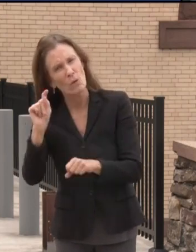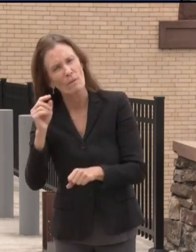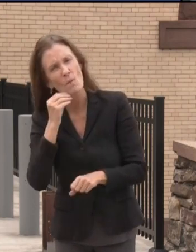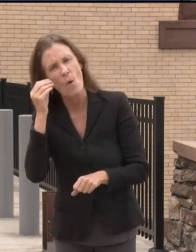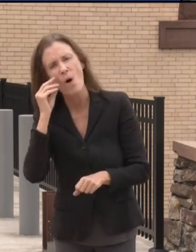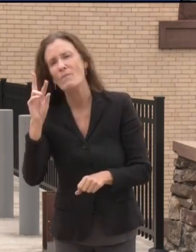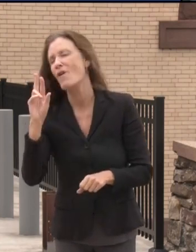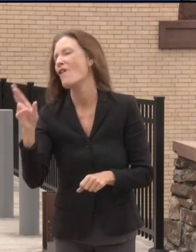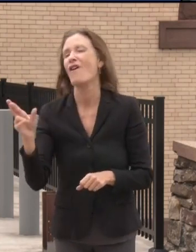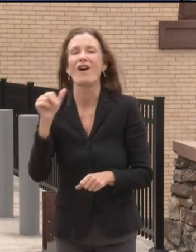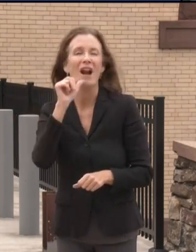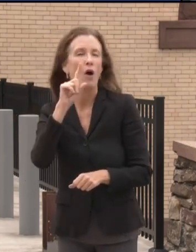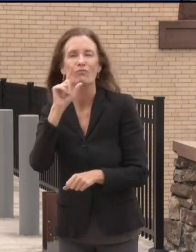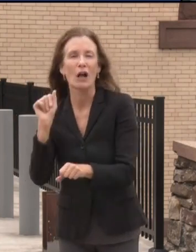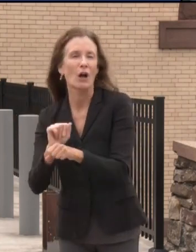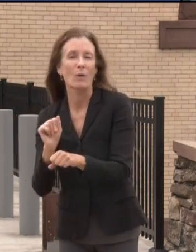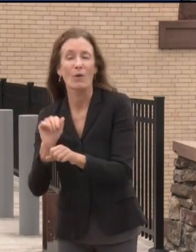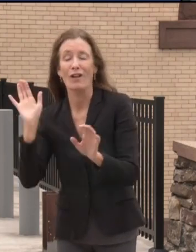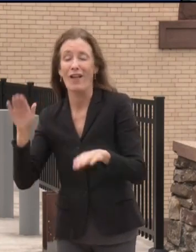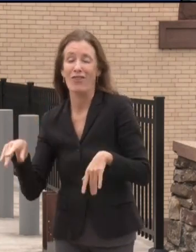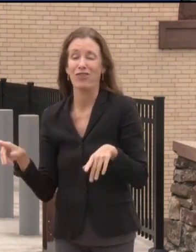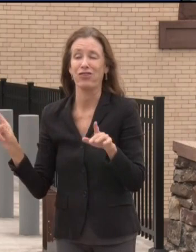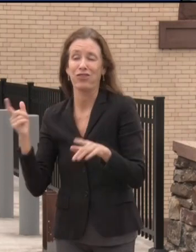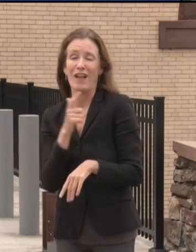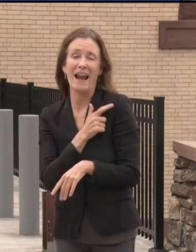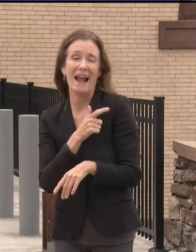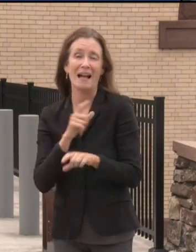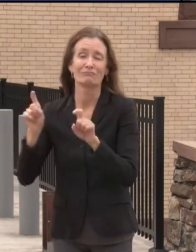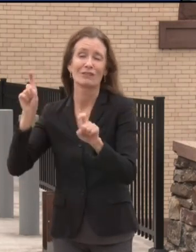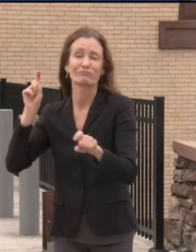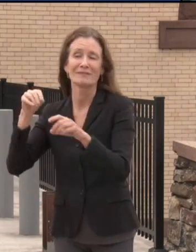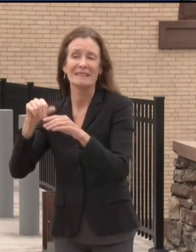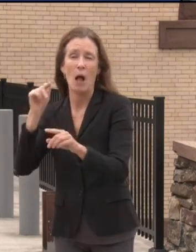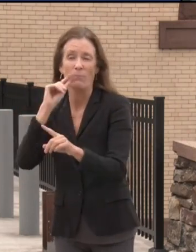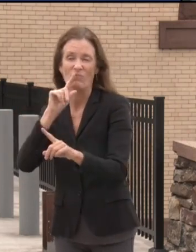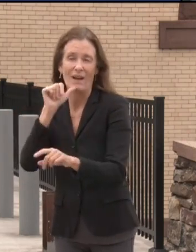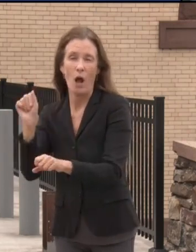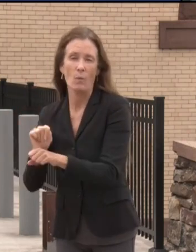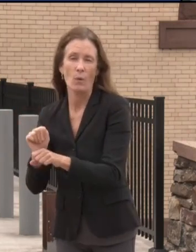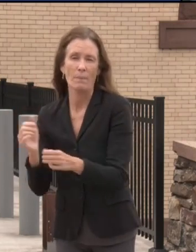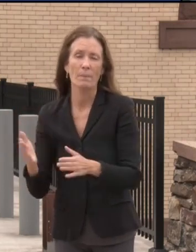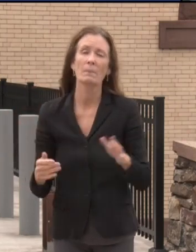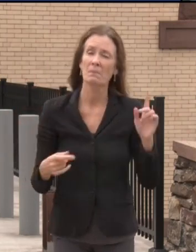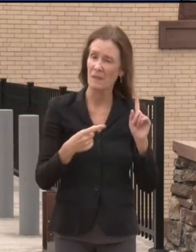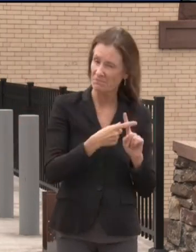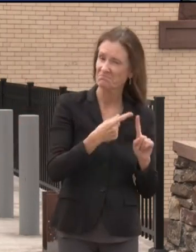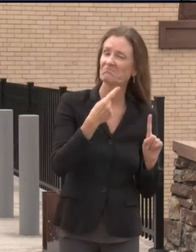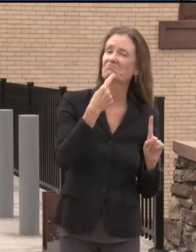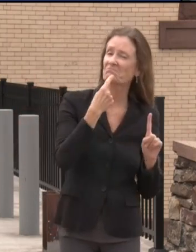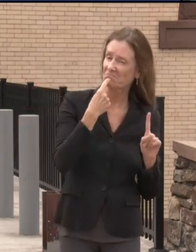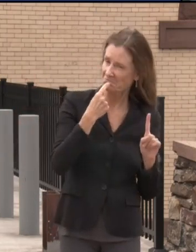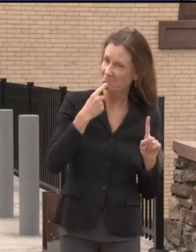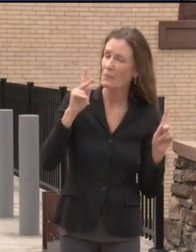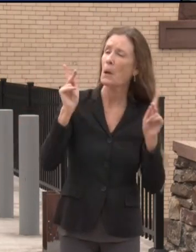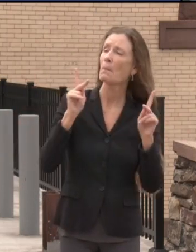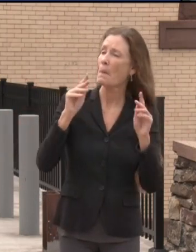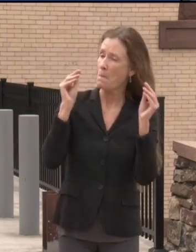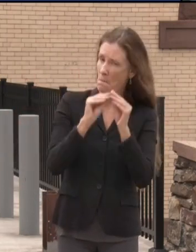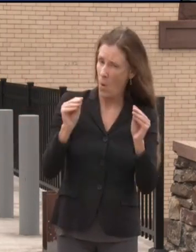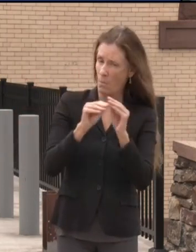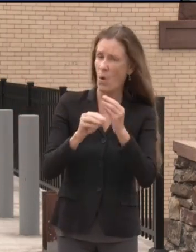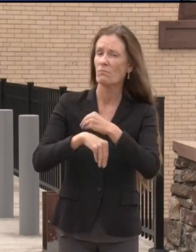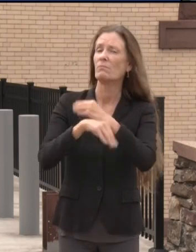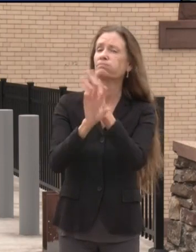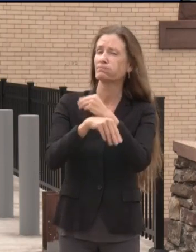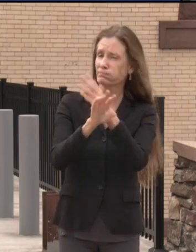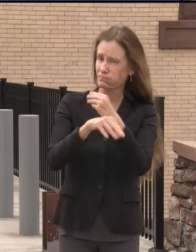We are finding a big increase in employees who are doing telework, and we've done a lot of things from an IT point of view through the Office